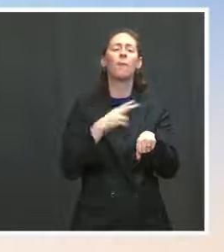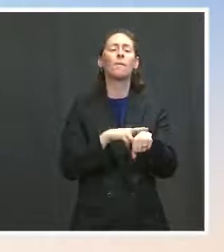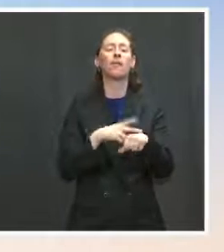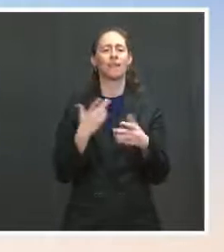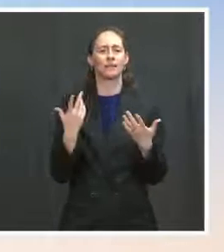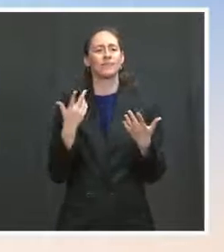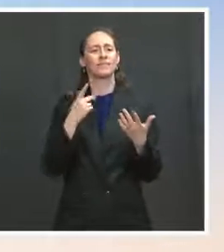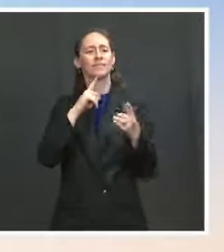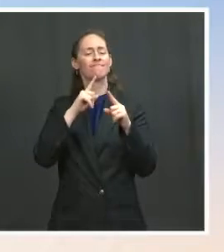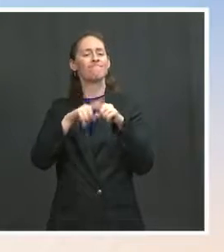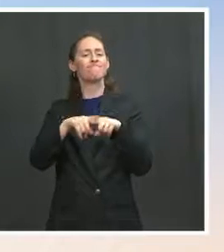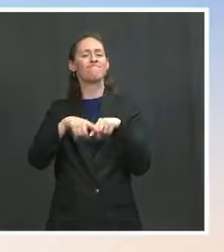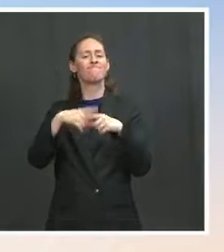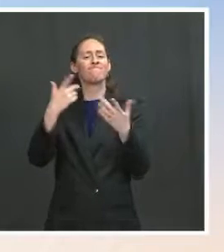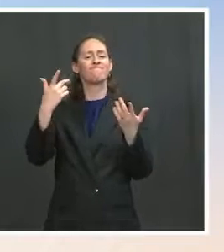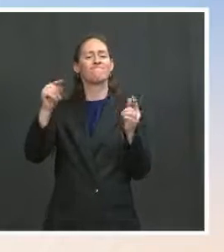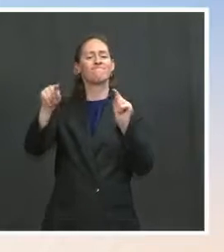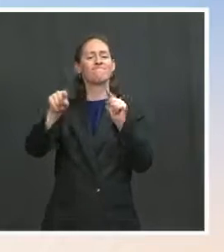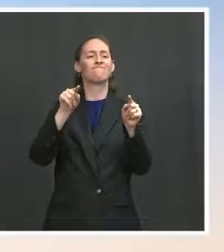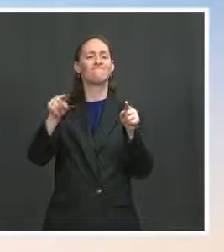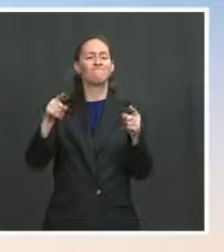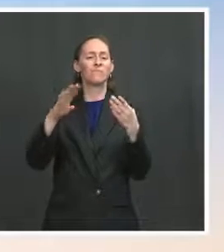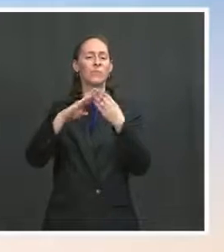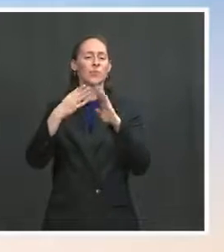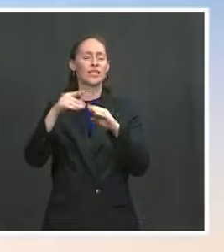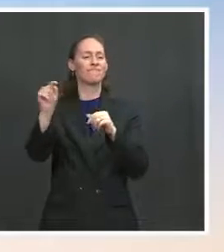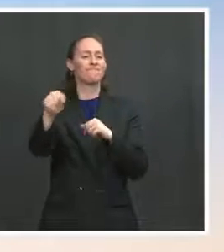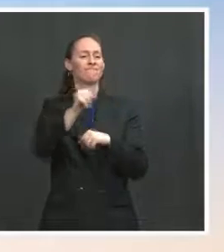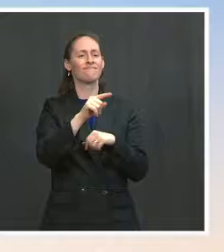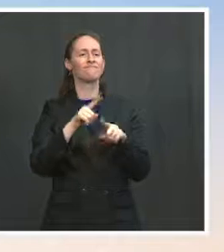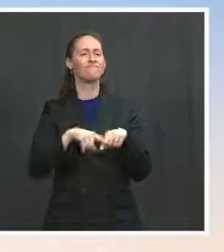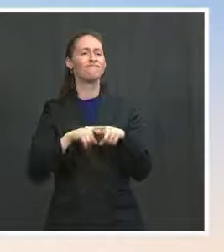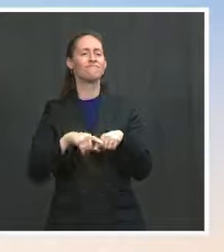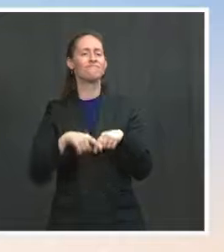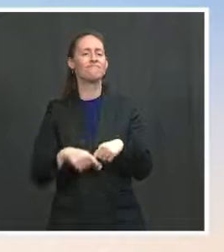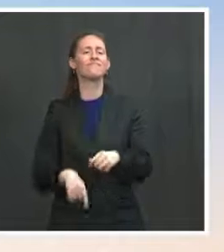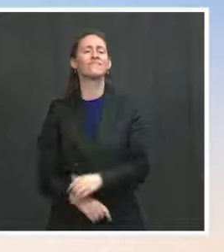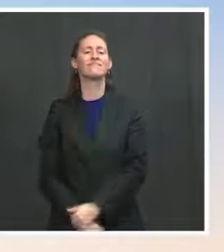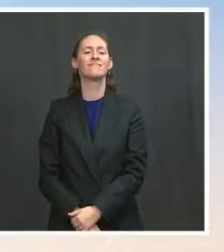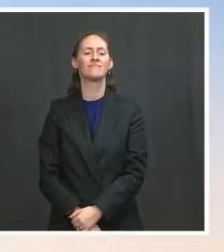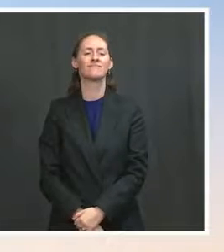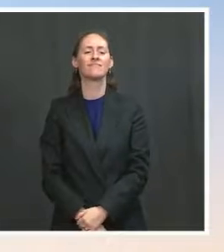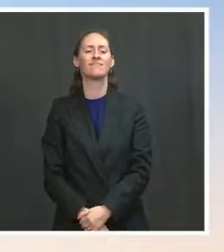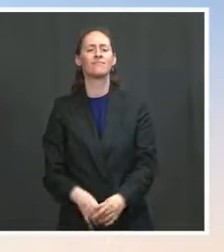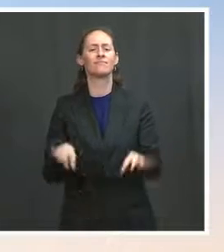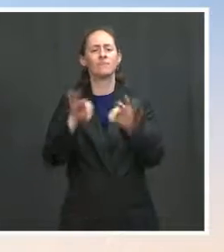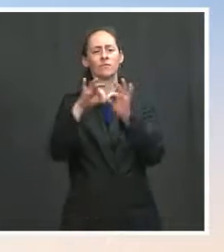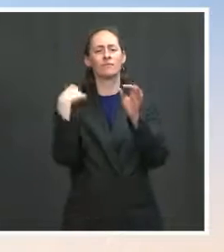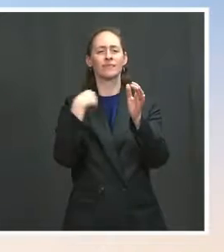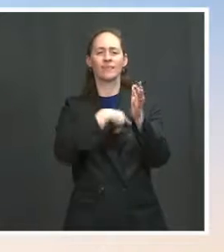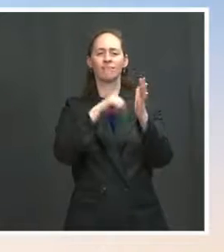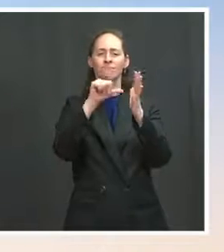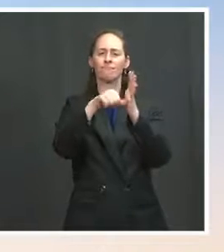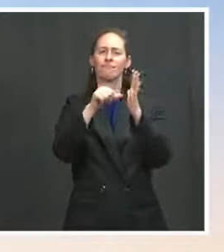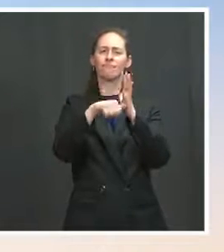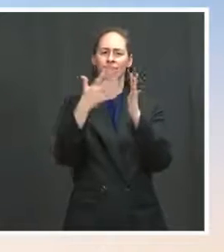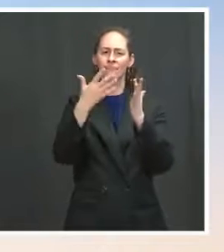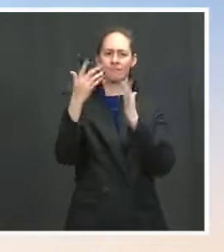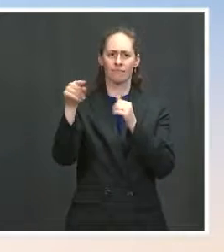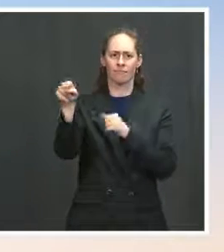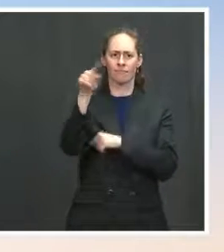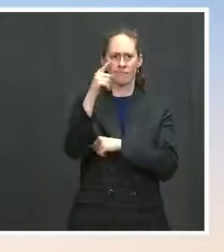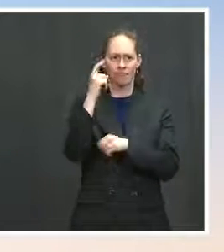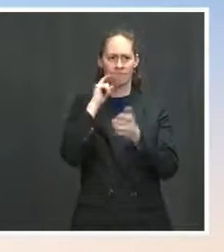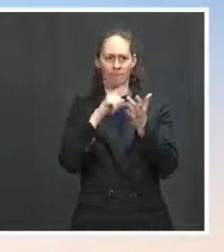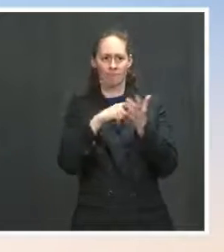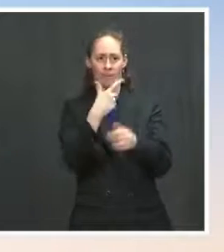And that's the other guidance that we have been providing and emphasizing, because if a community has a vaccination rate of 80%, they